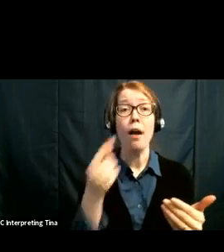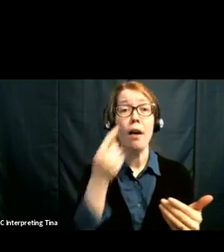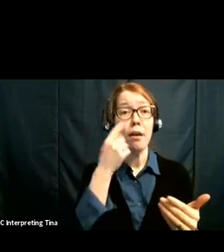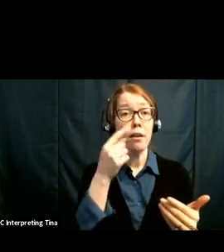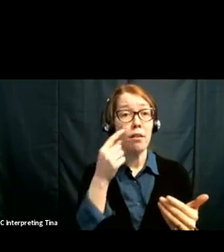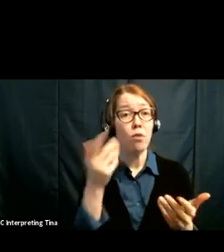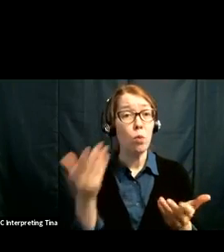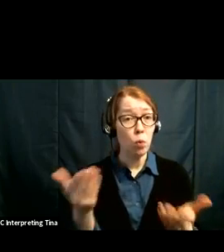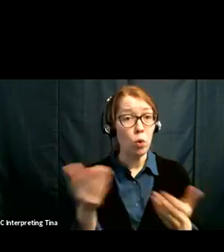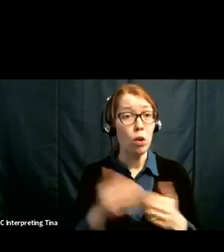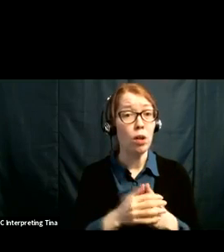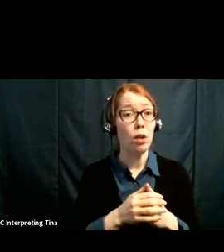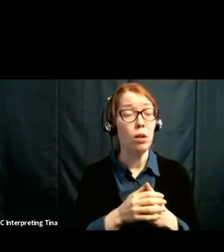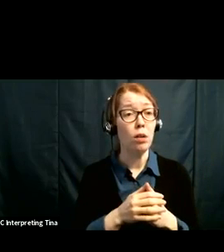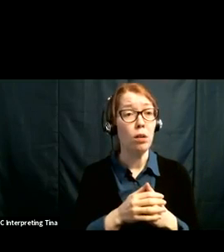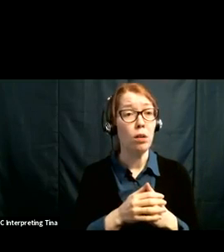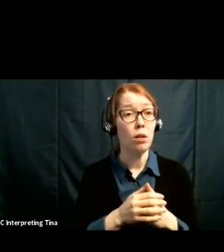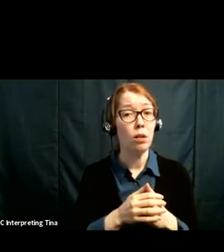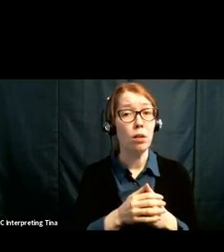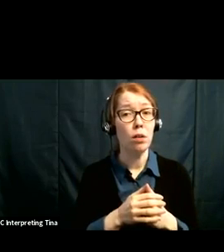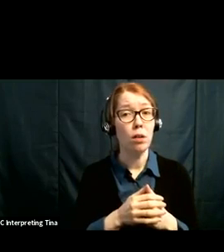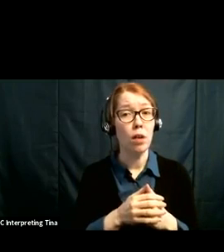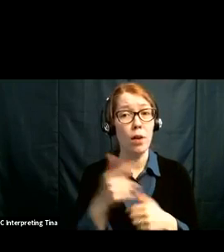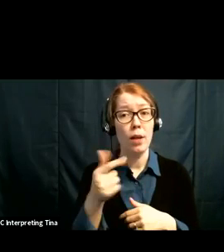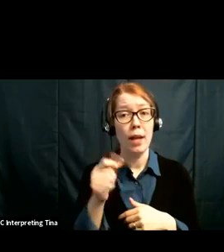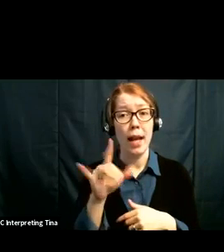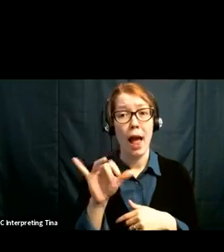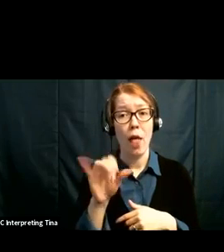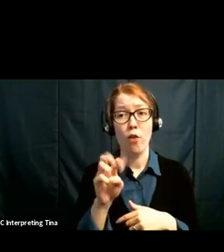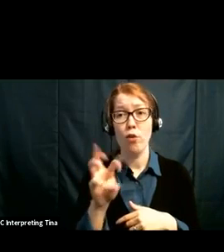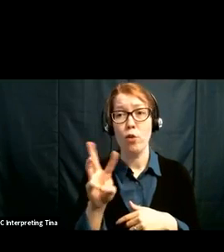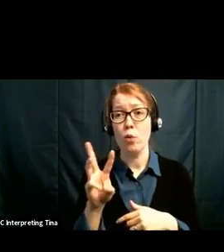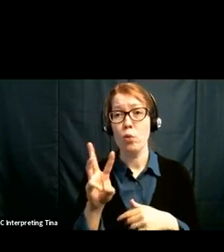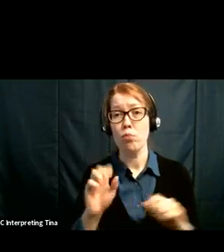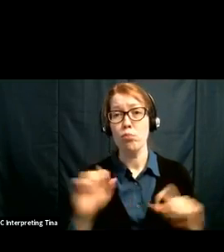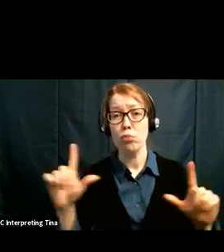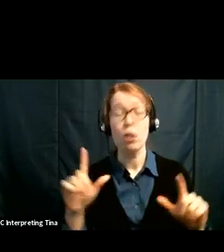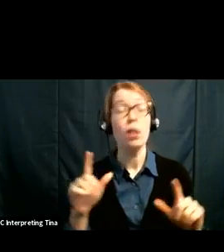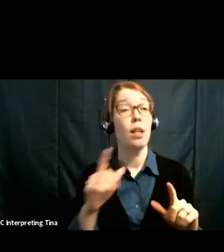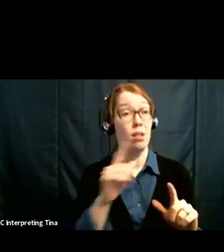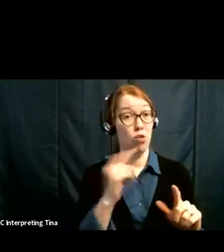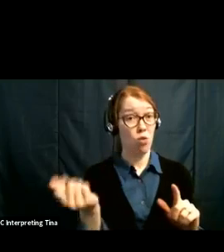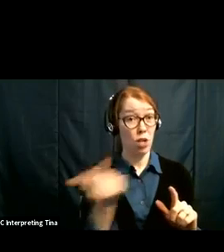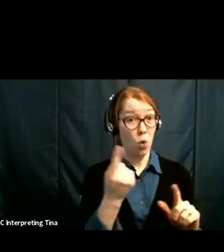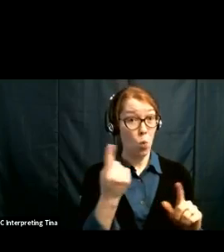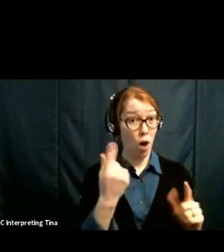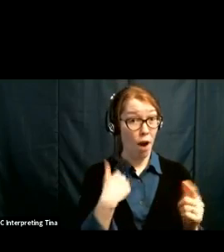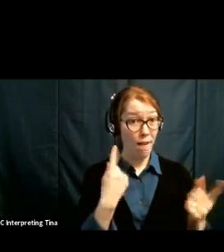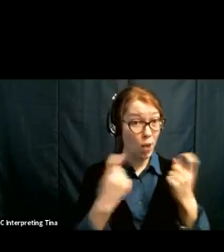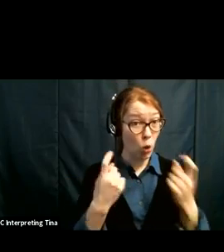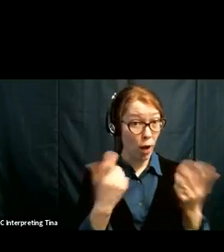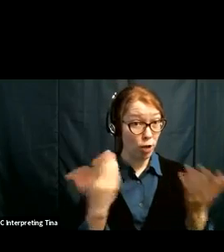would, let's see, get the gallery view here. Does anybody have any questions